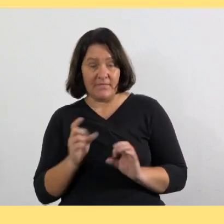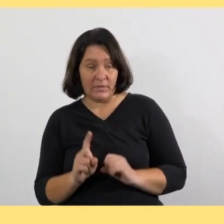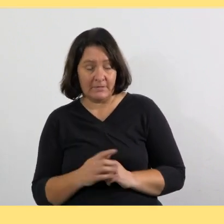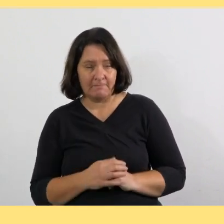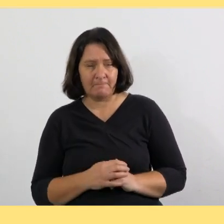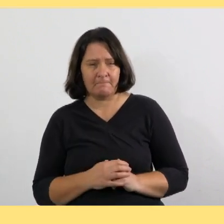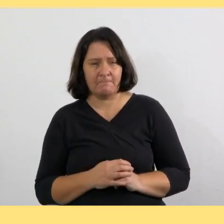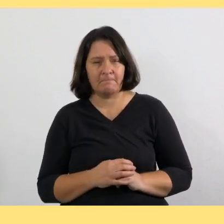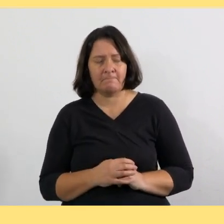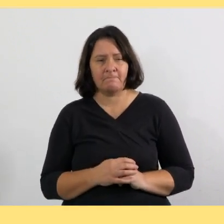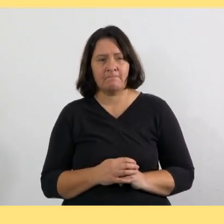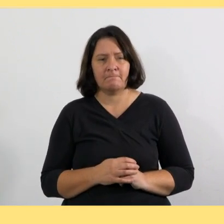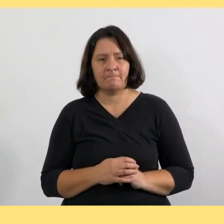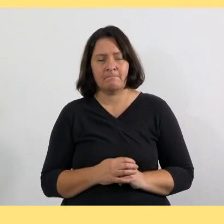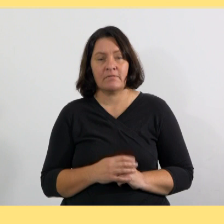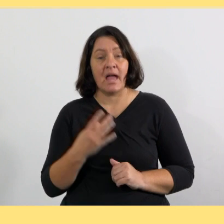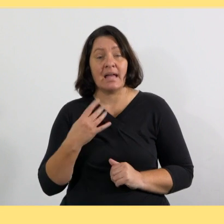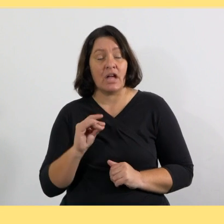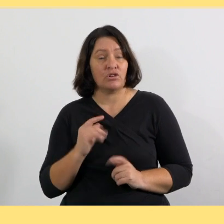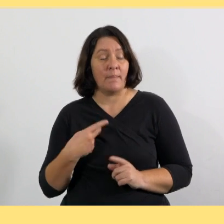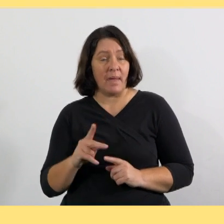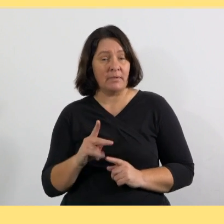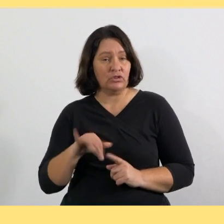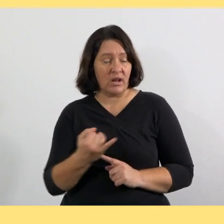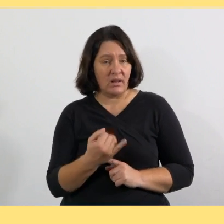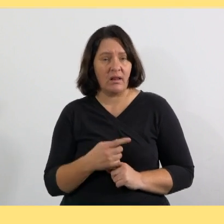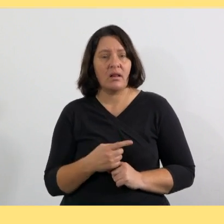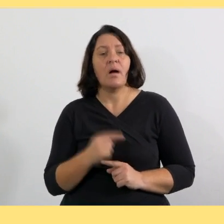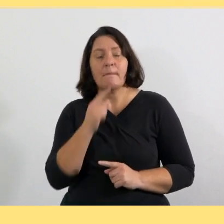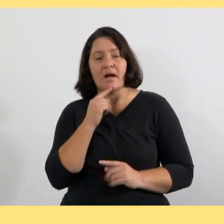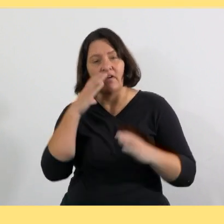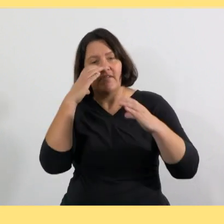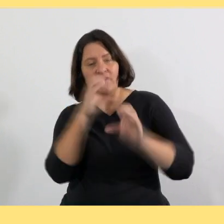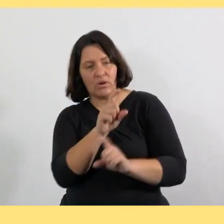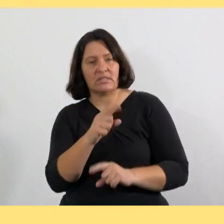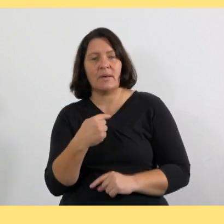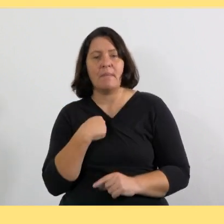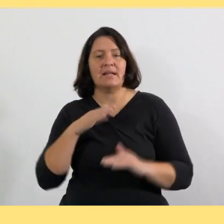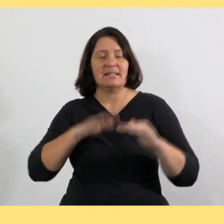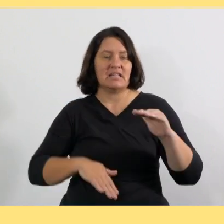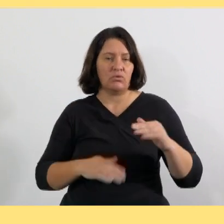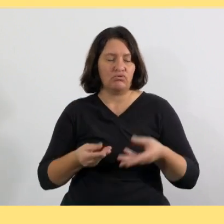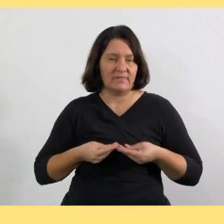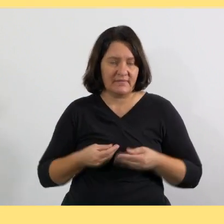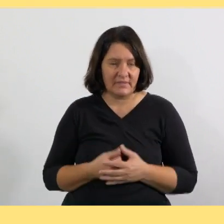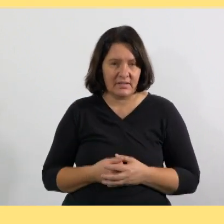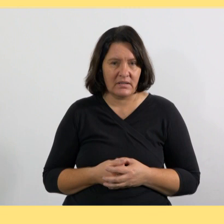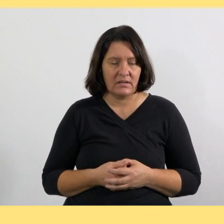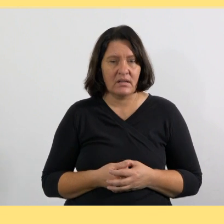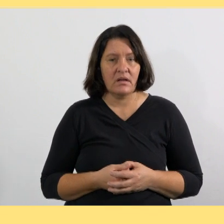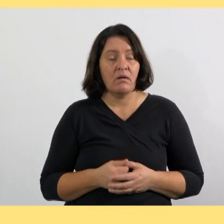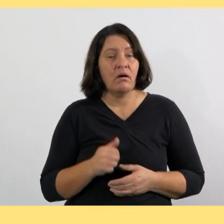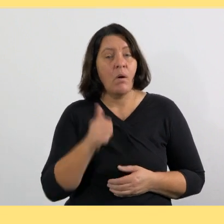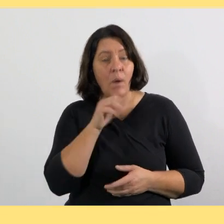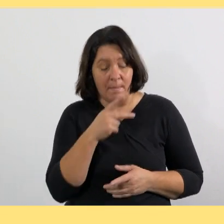affect. Again, in the cash payments journal, in this case, I want to focus on my discount received. That